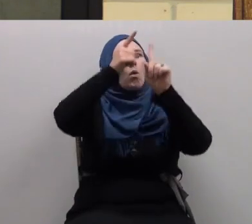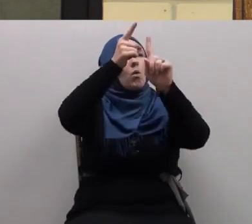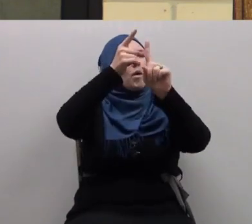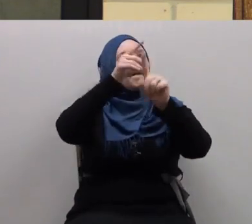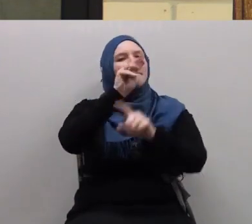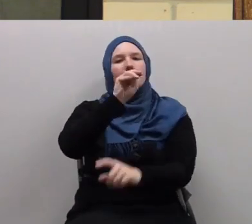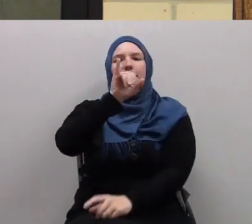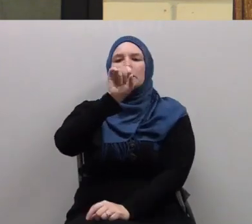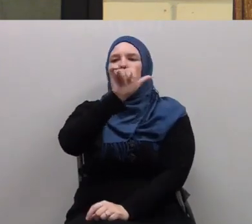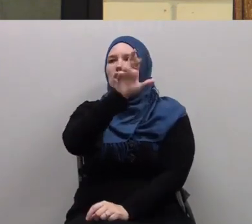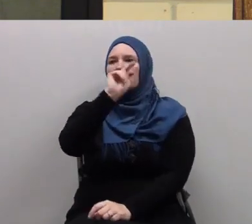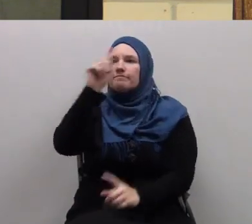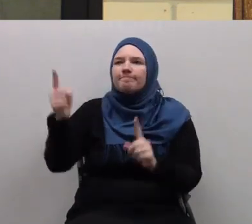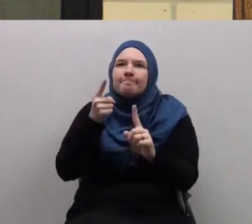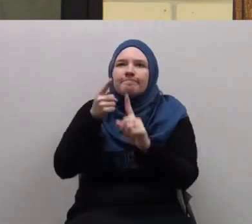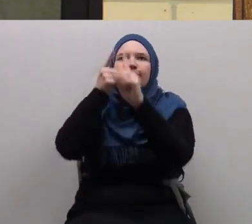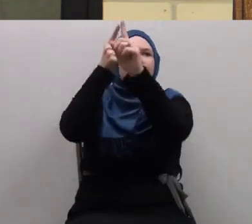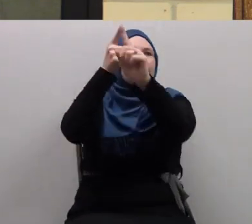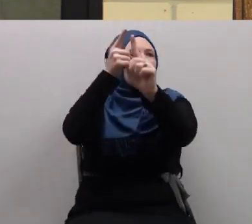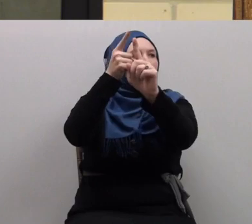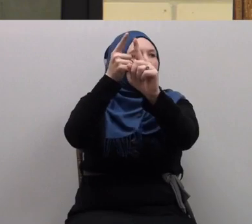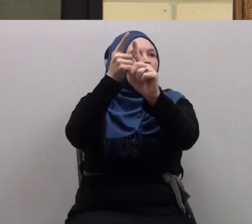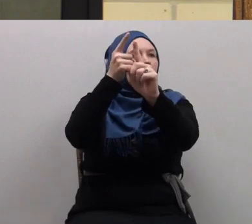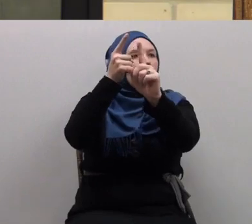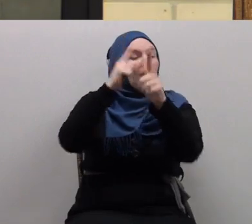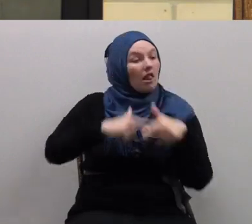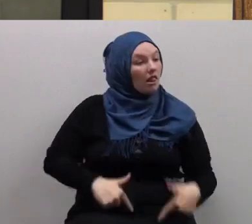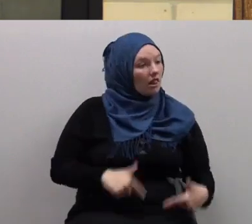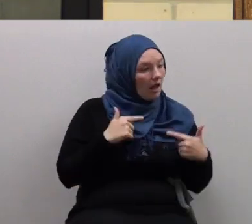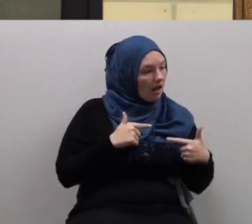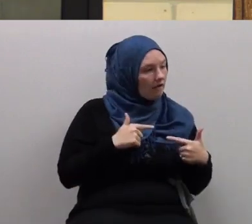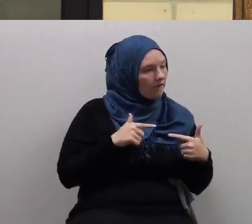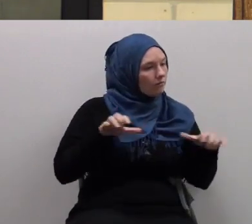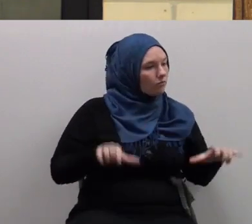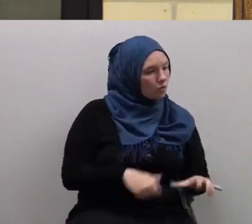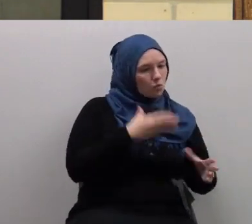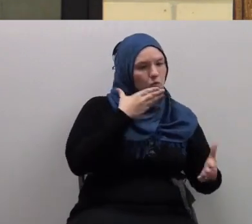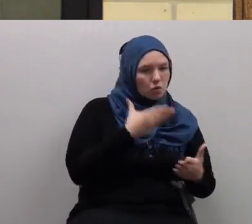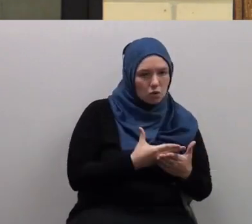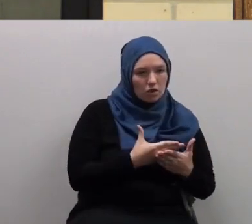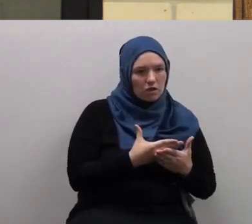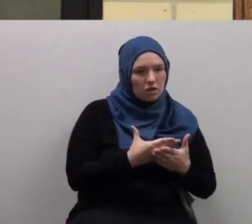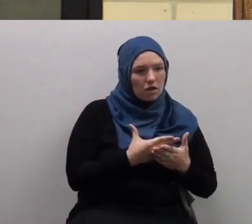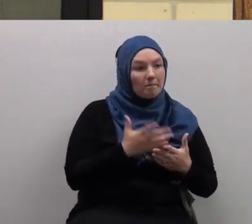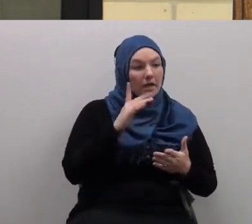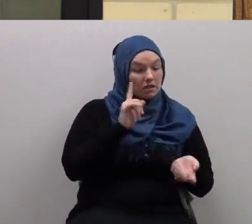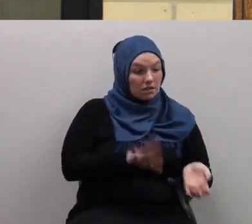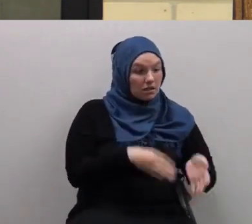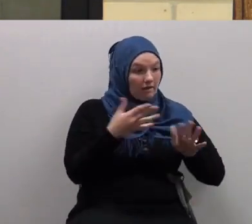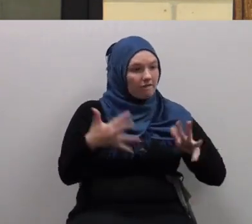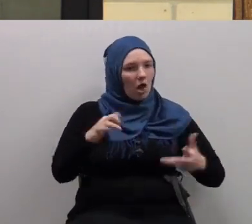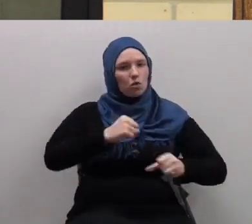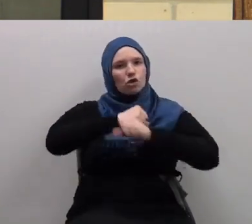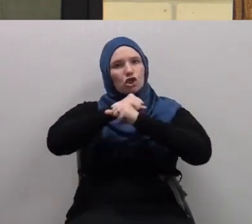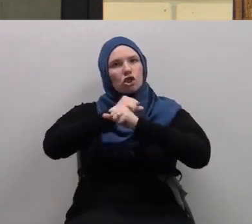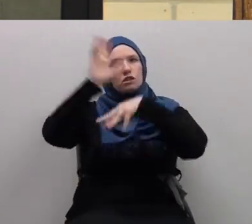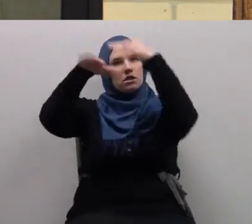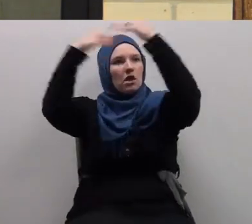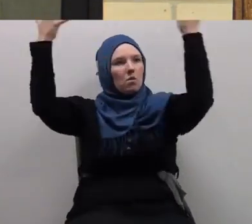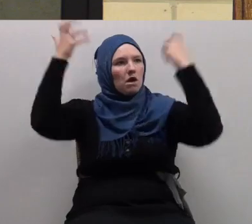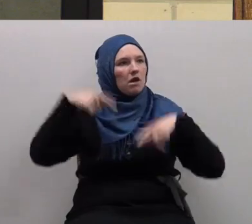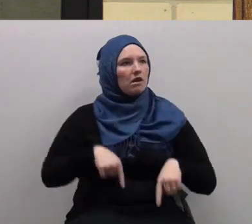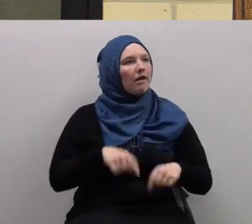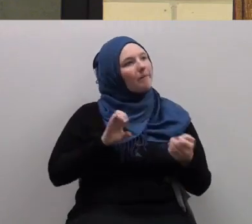mission that you live for, and a faith that you want to secure. This becomes a deliberate